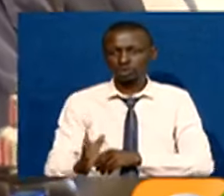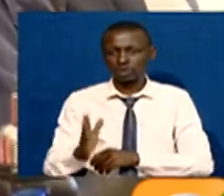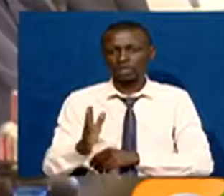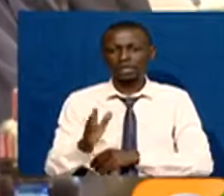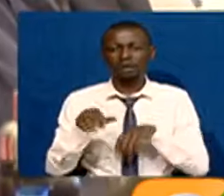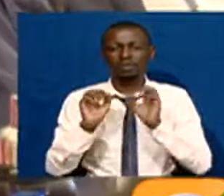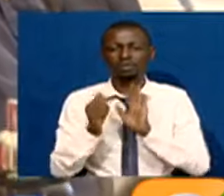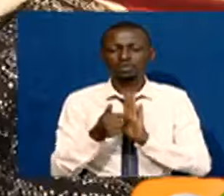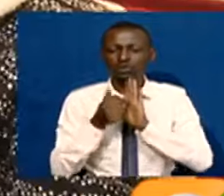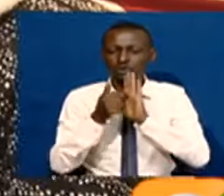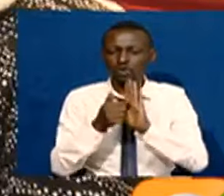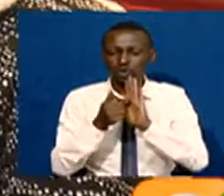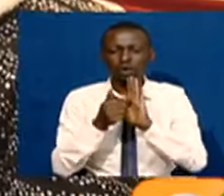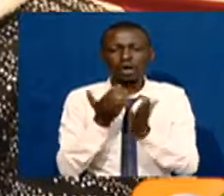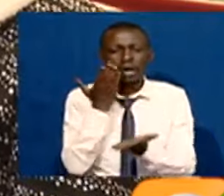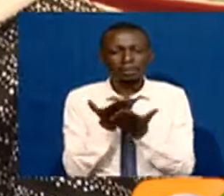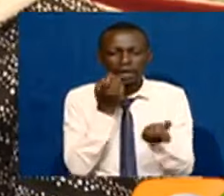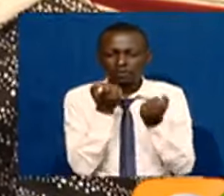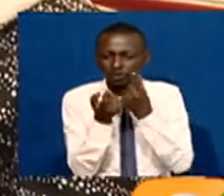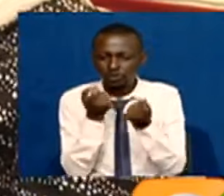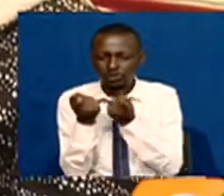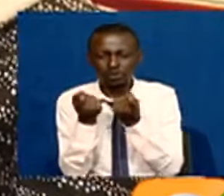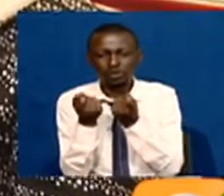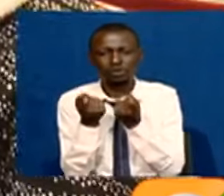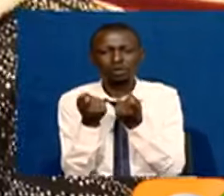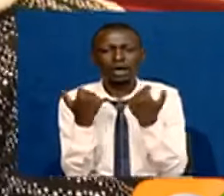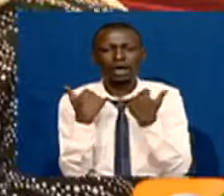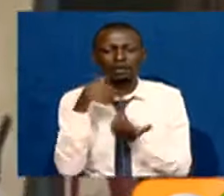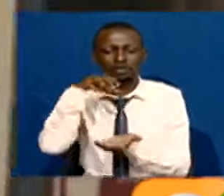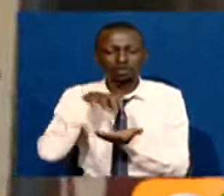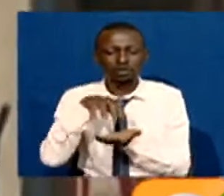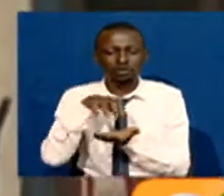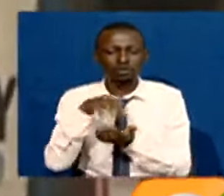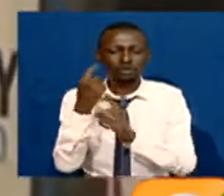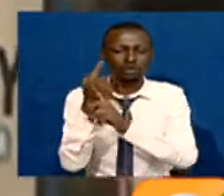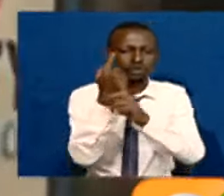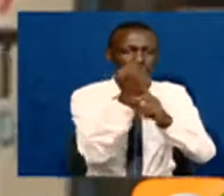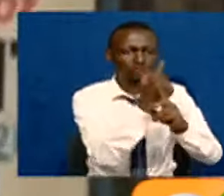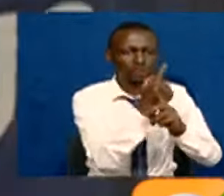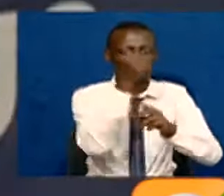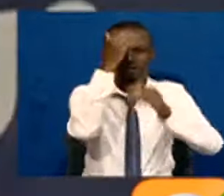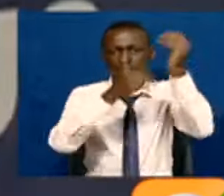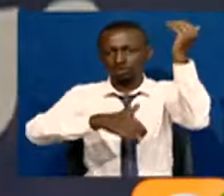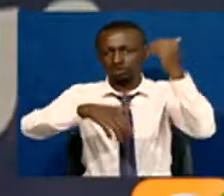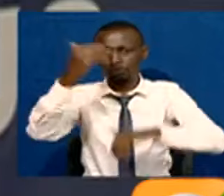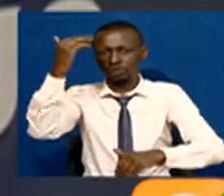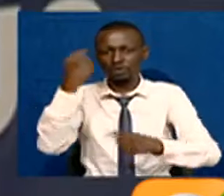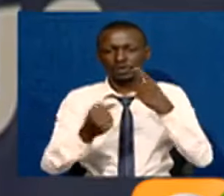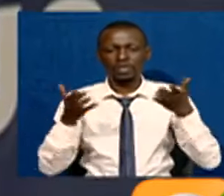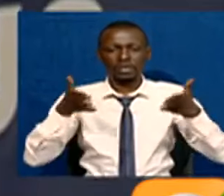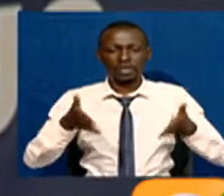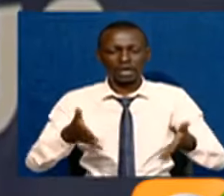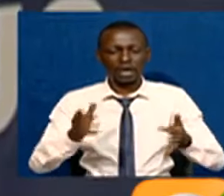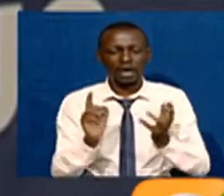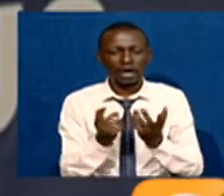the ocean when compared to the available capacities in the different categories of higher learning institutions that this year stood